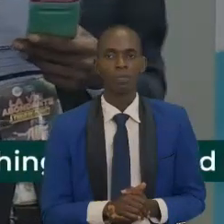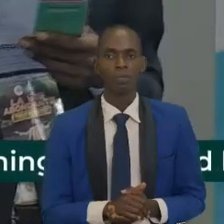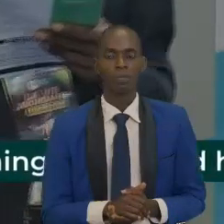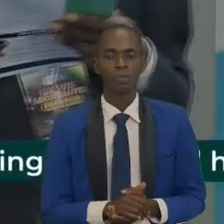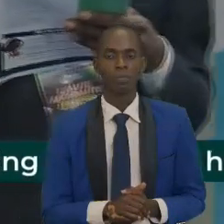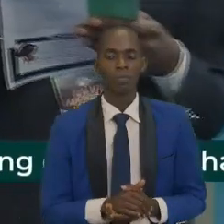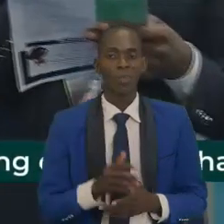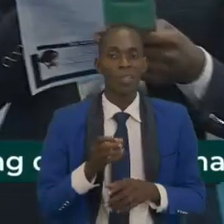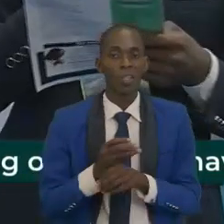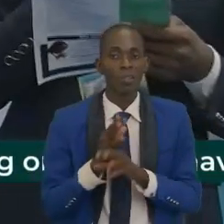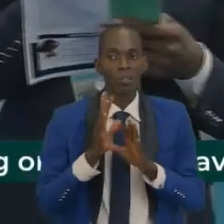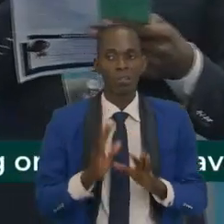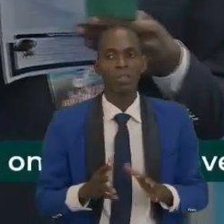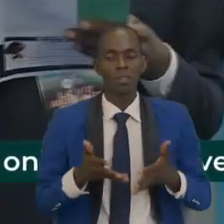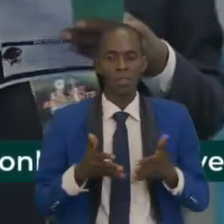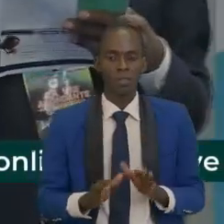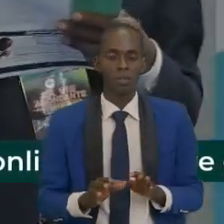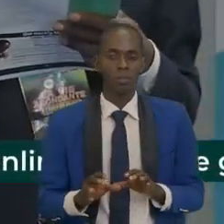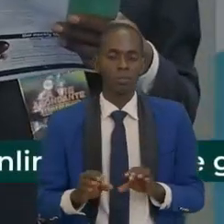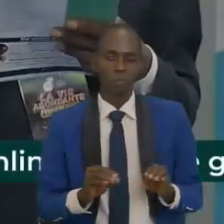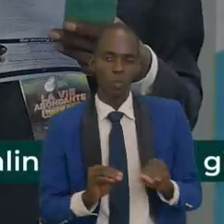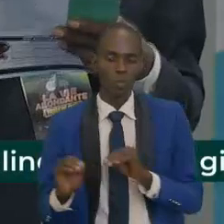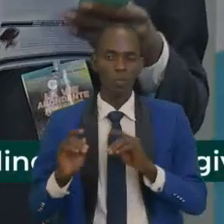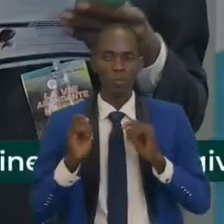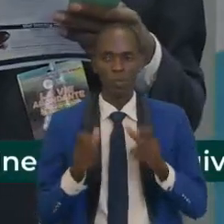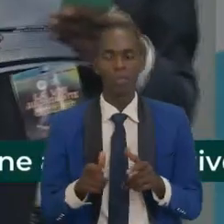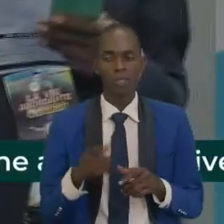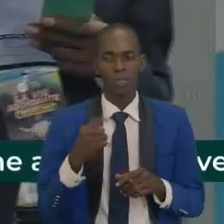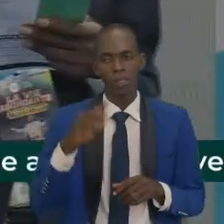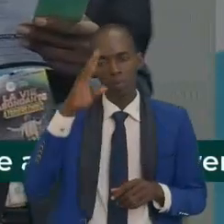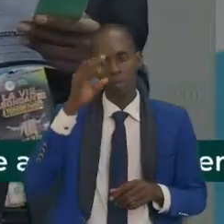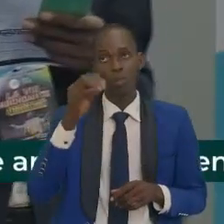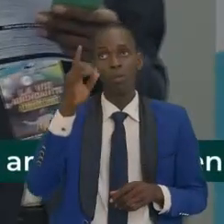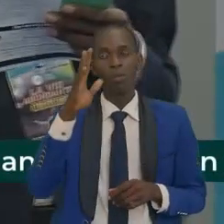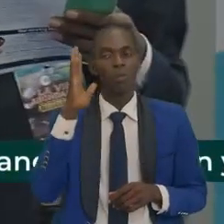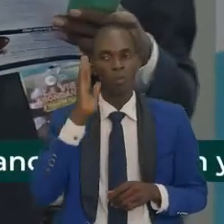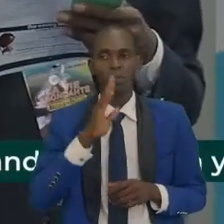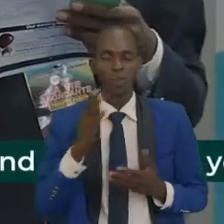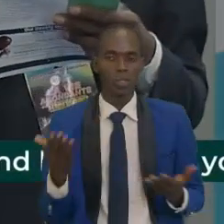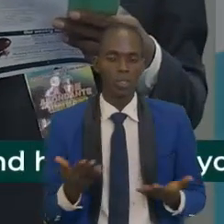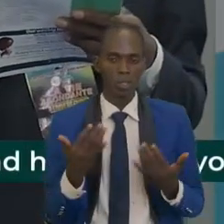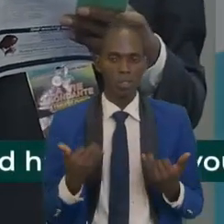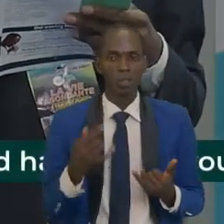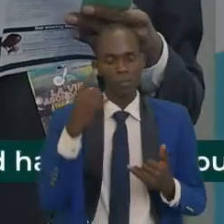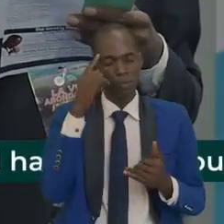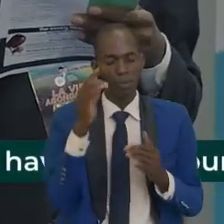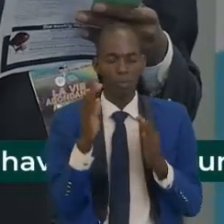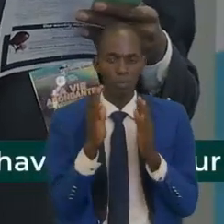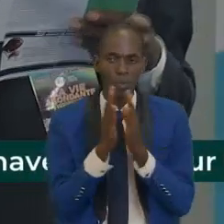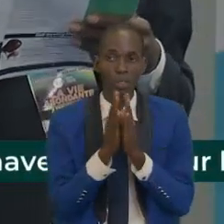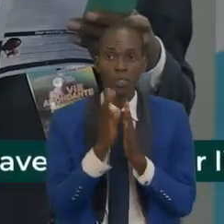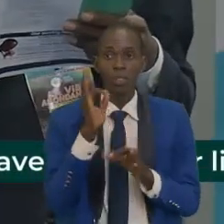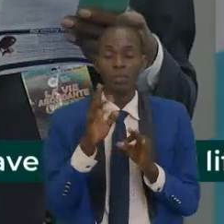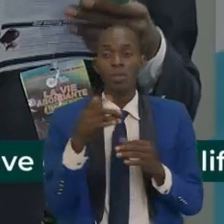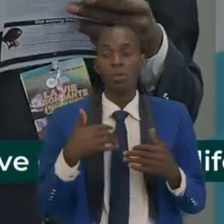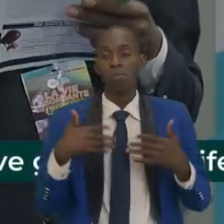Counselor, let's move fast. Pastor will be here now for prayer. If you are done, just make a